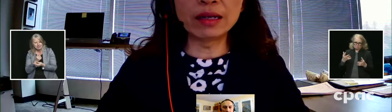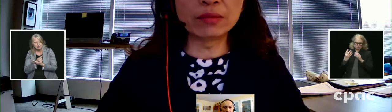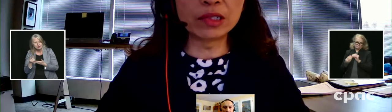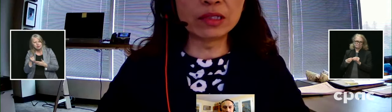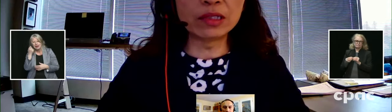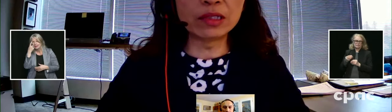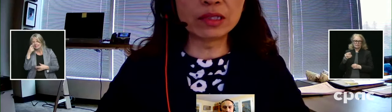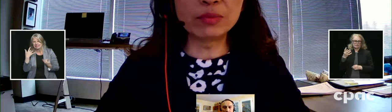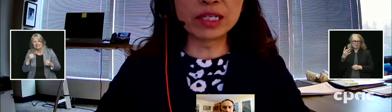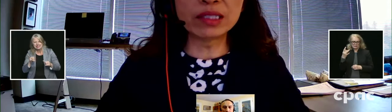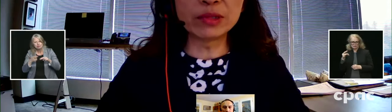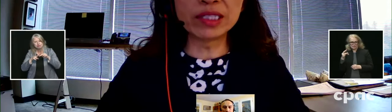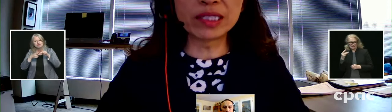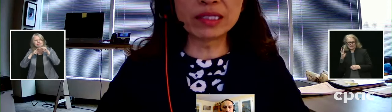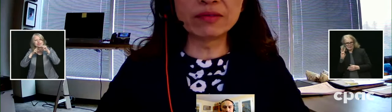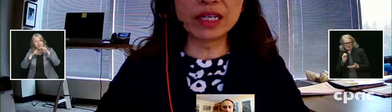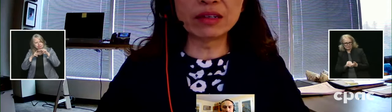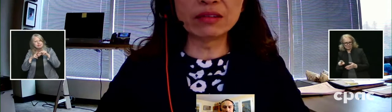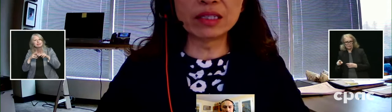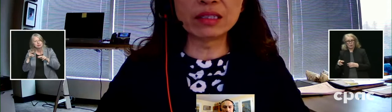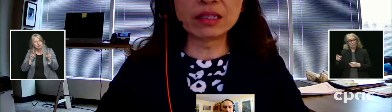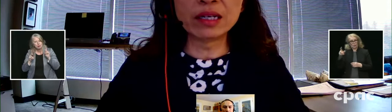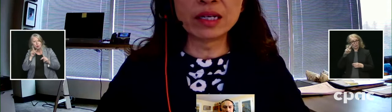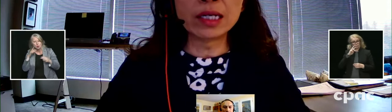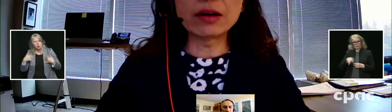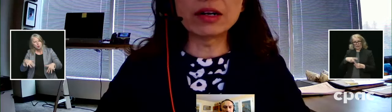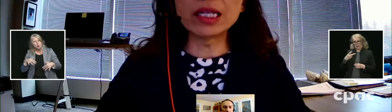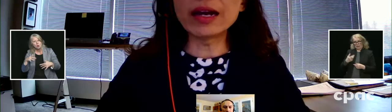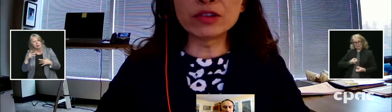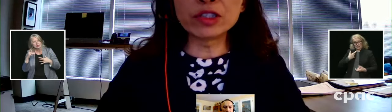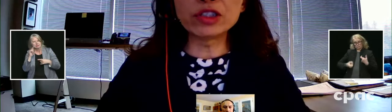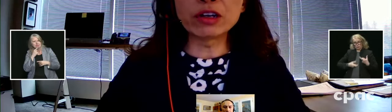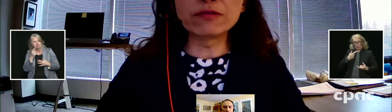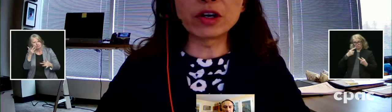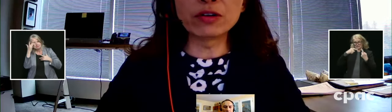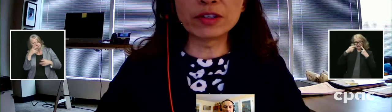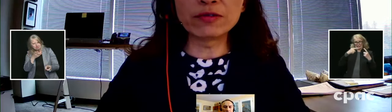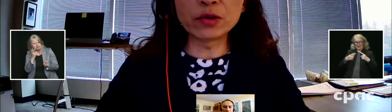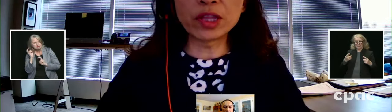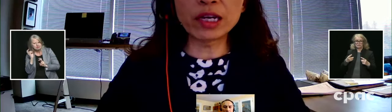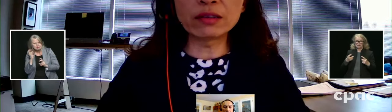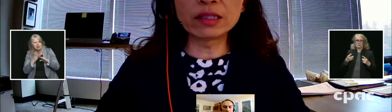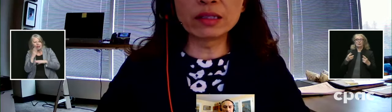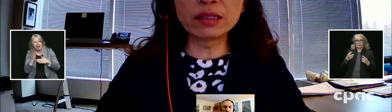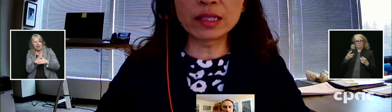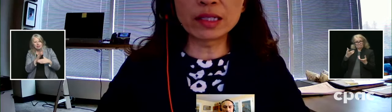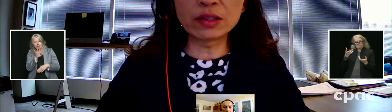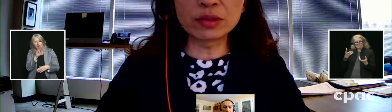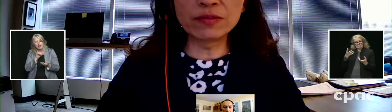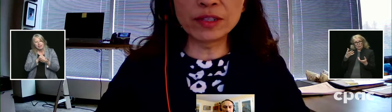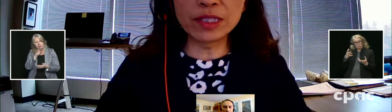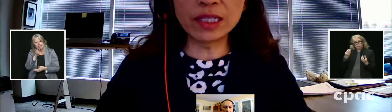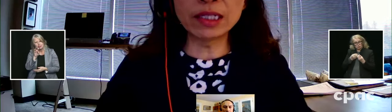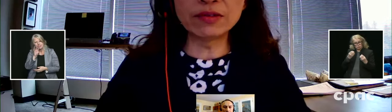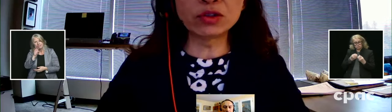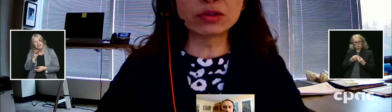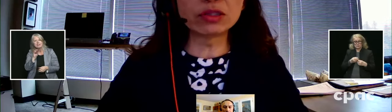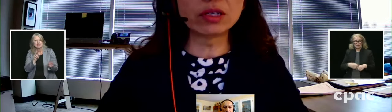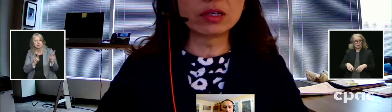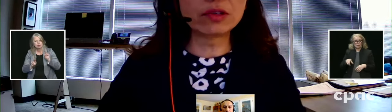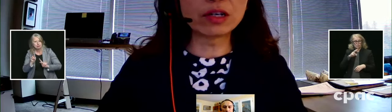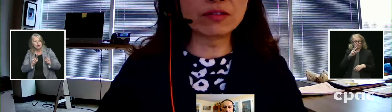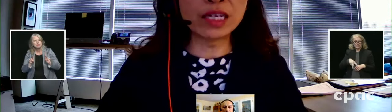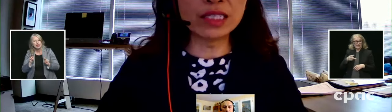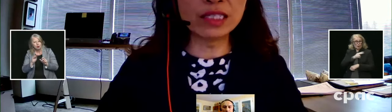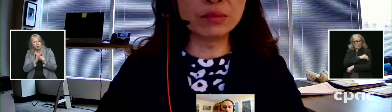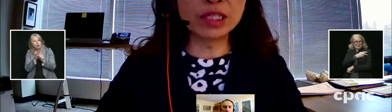high numbers of people experiencing severe illness. There are an average of over 4,650 individuals